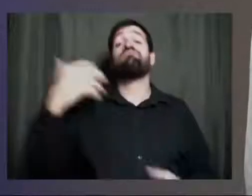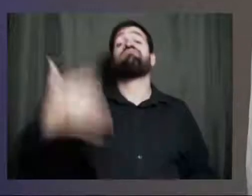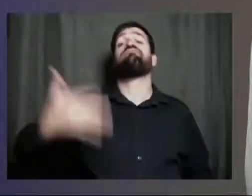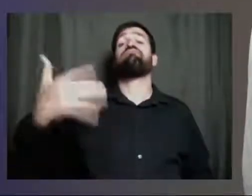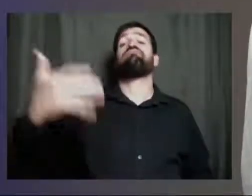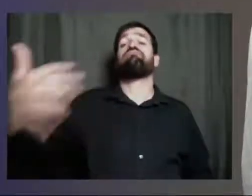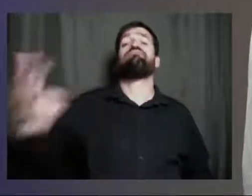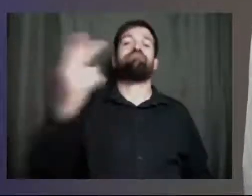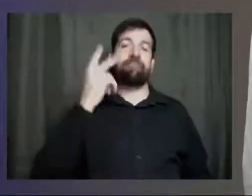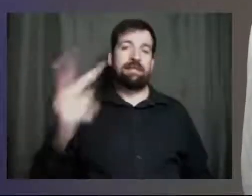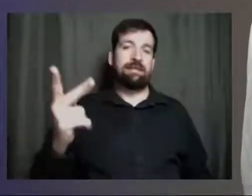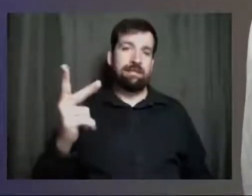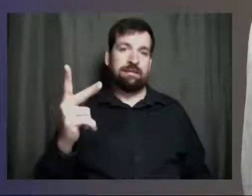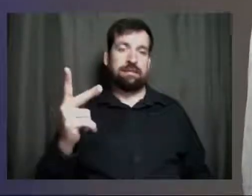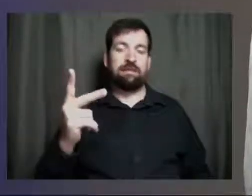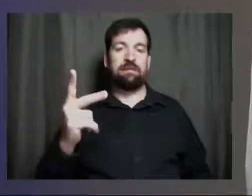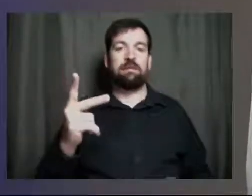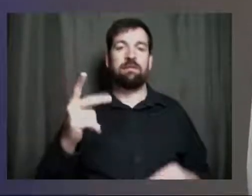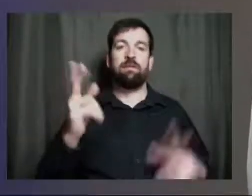folks who are using like the